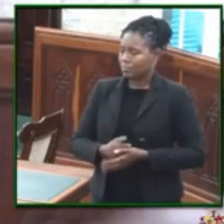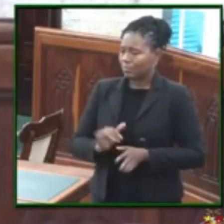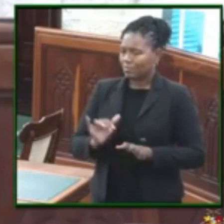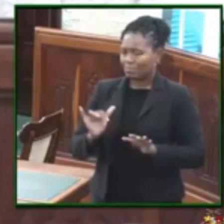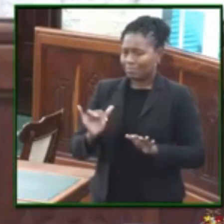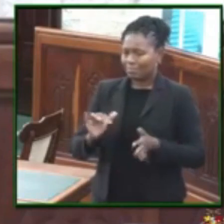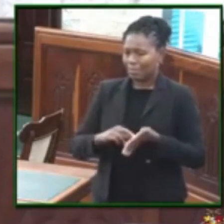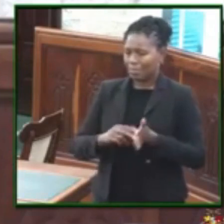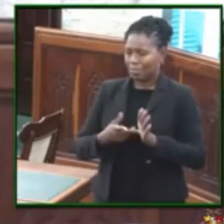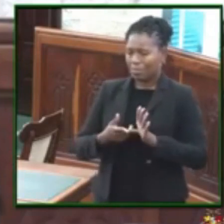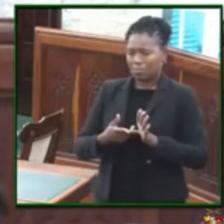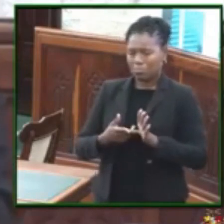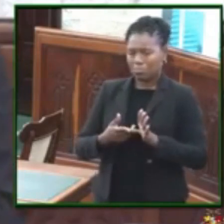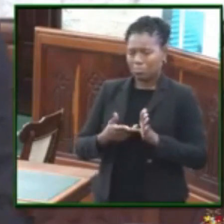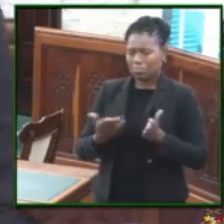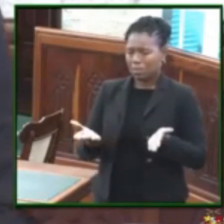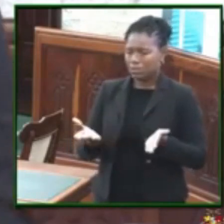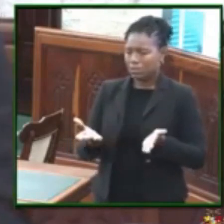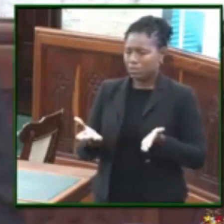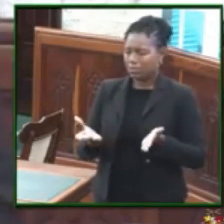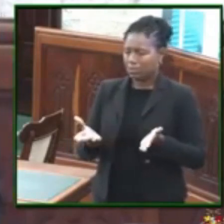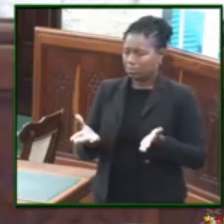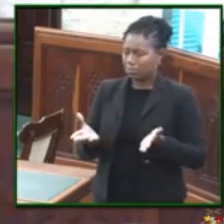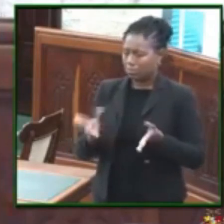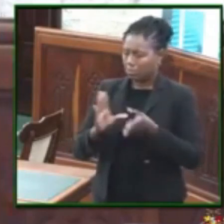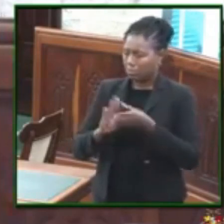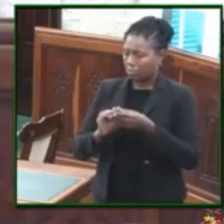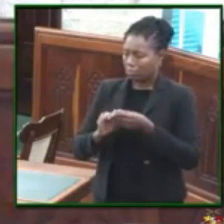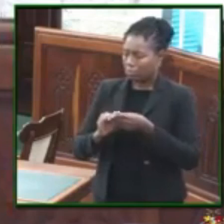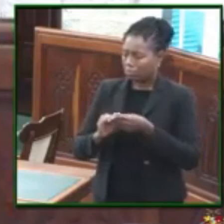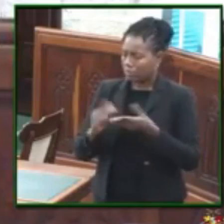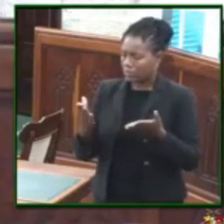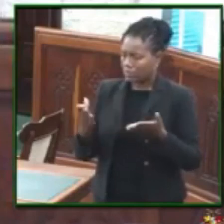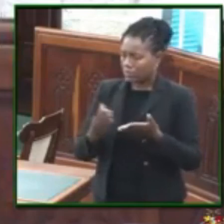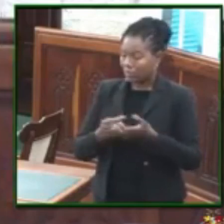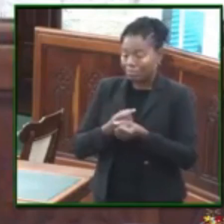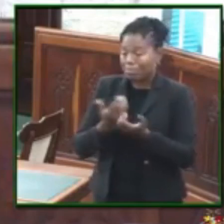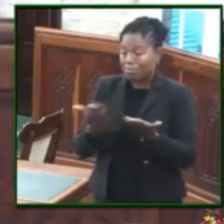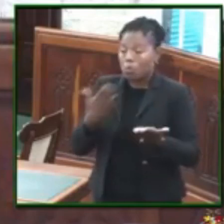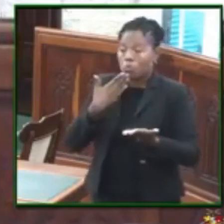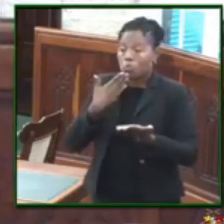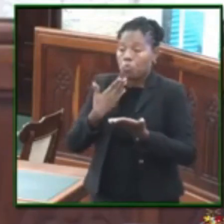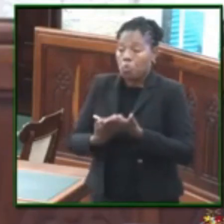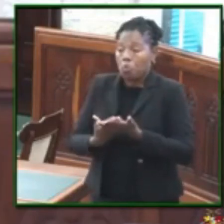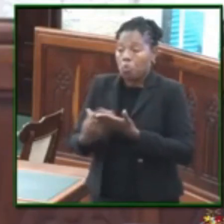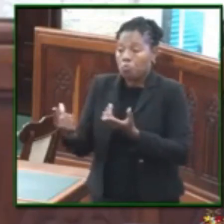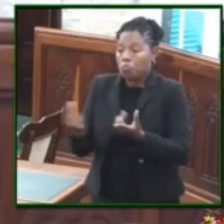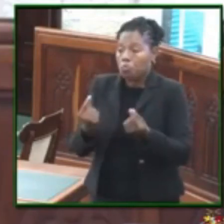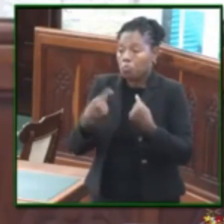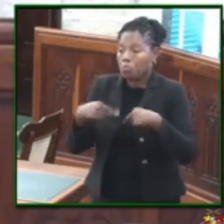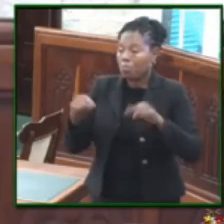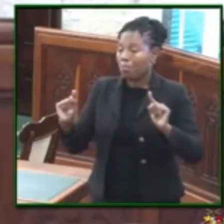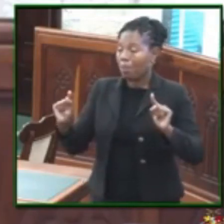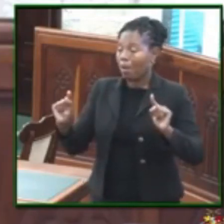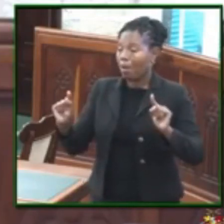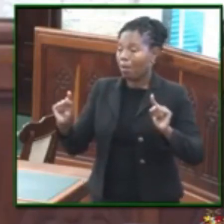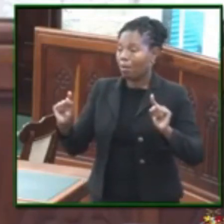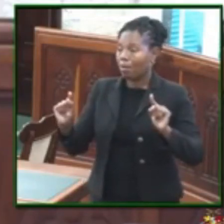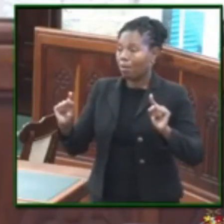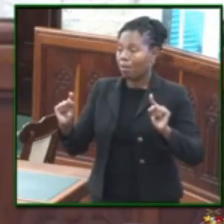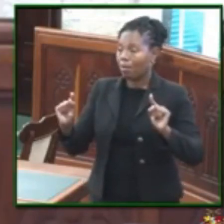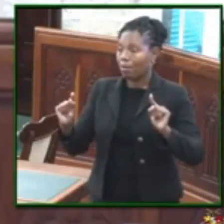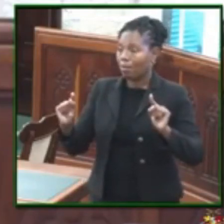admission that nothing is well done unless